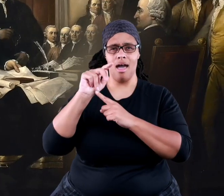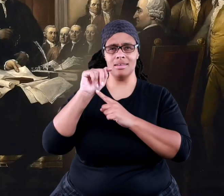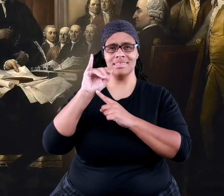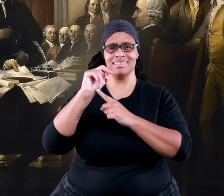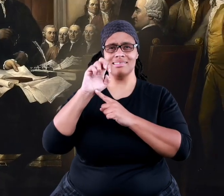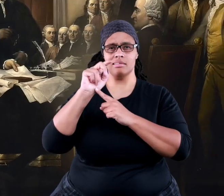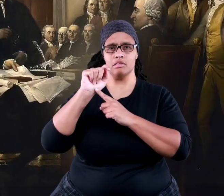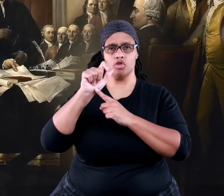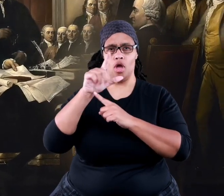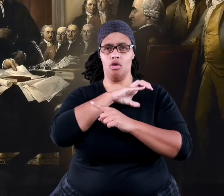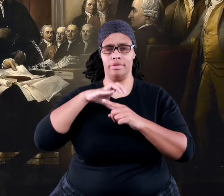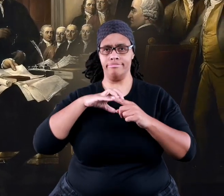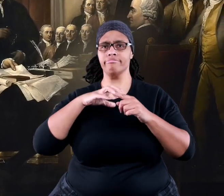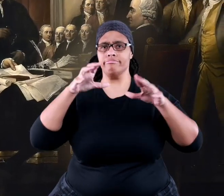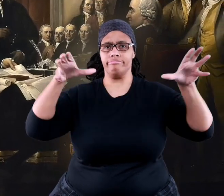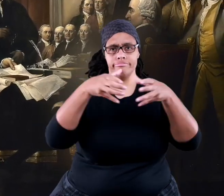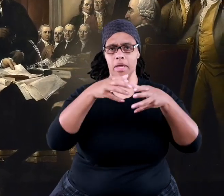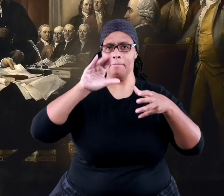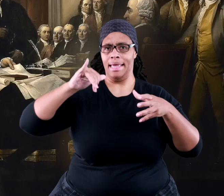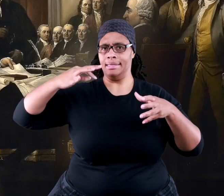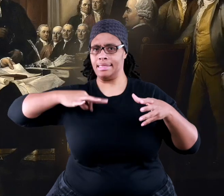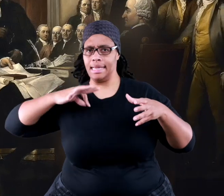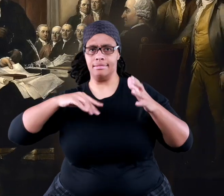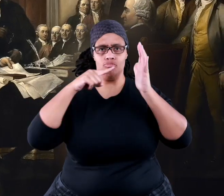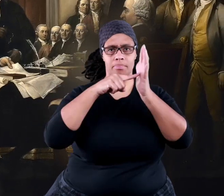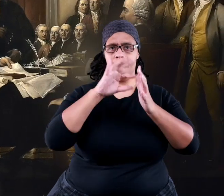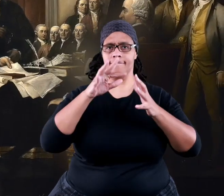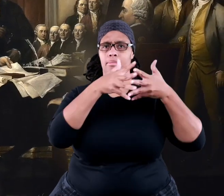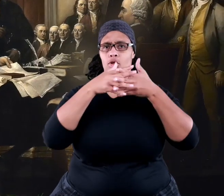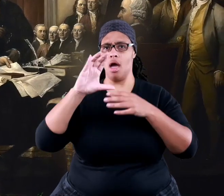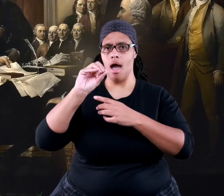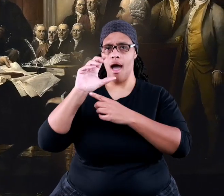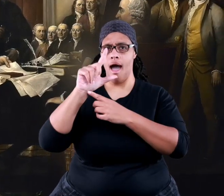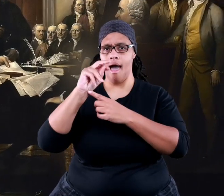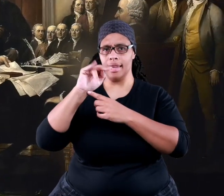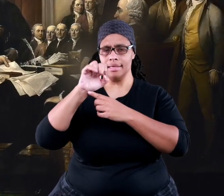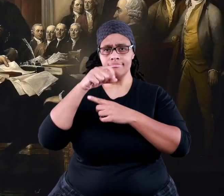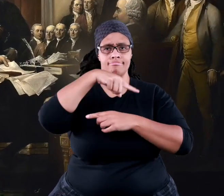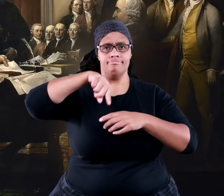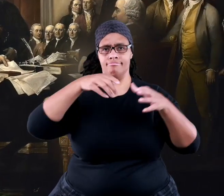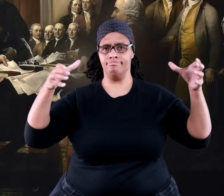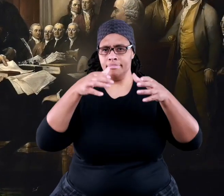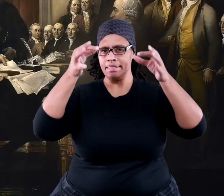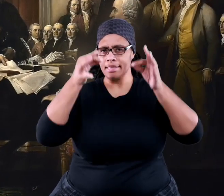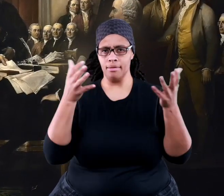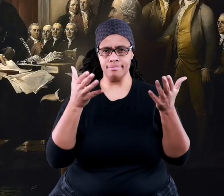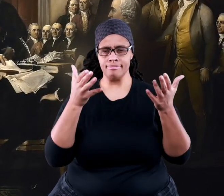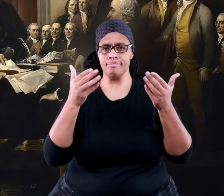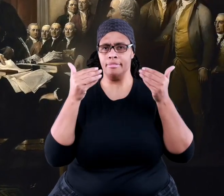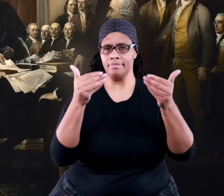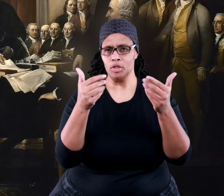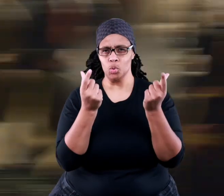Second Continental Congress was organized by delegates and representatives of the American colonies. These men gathered